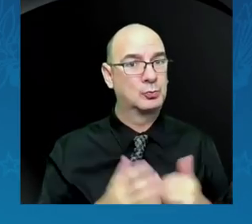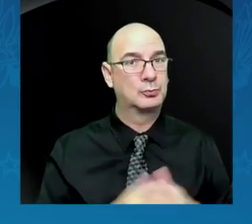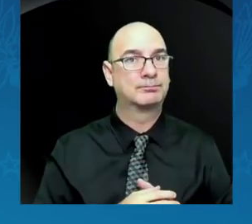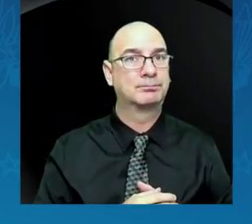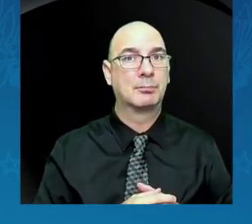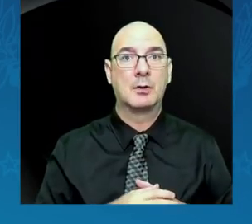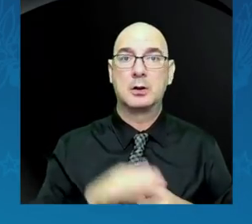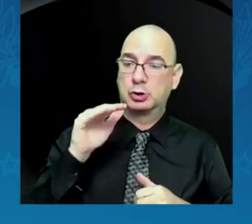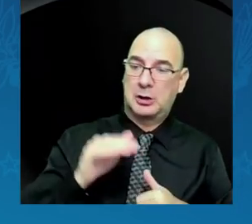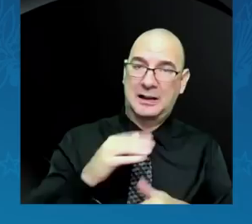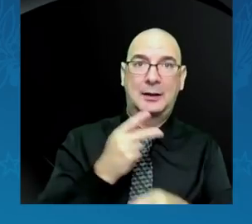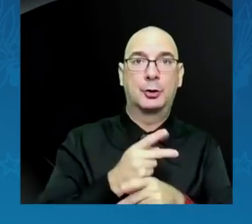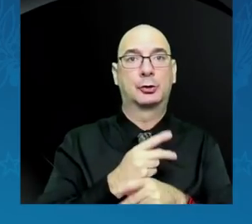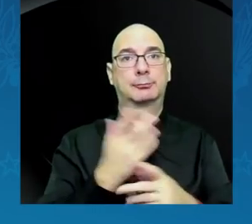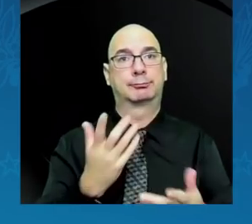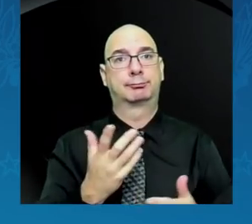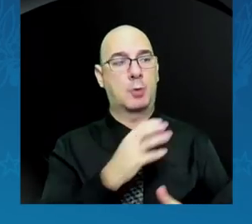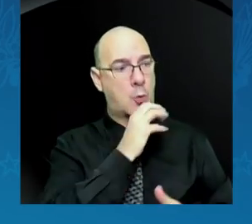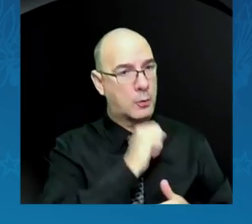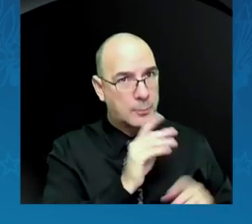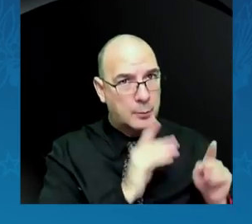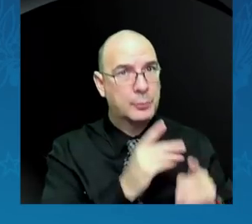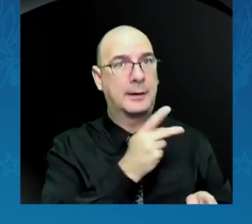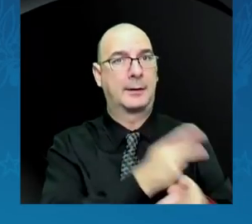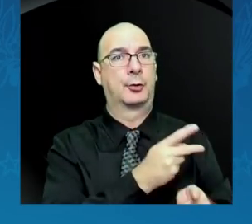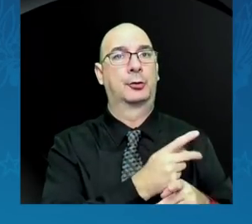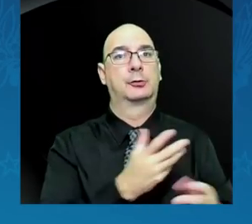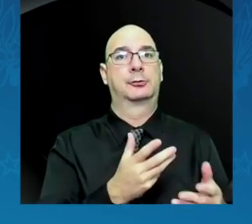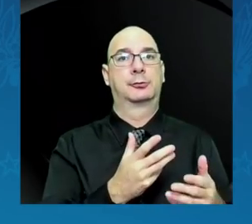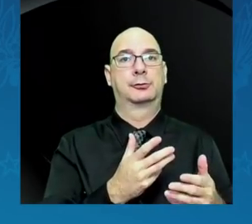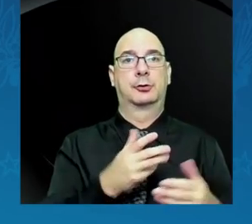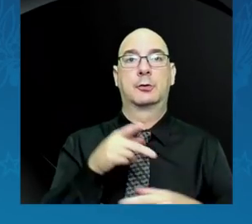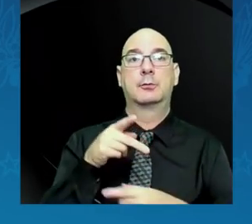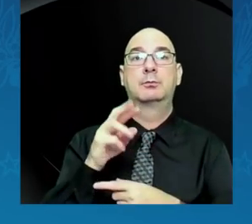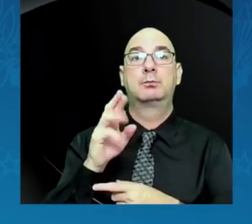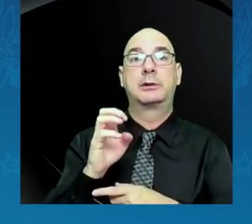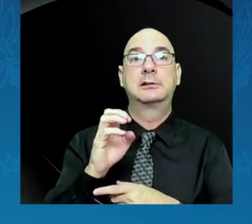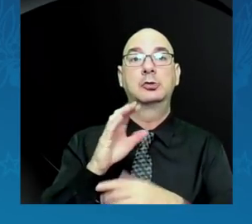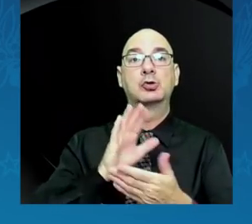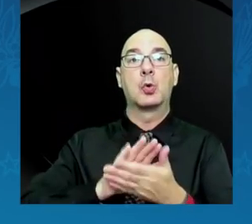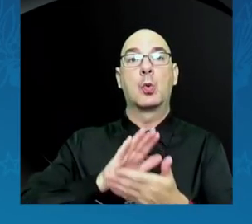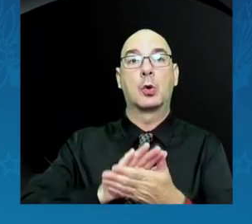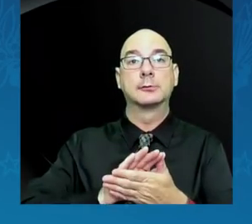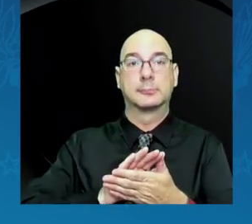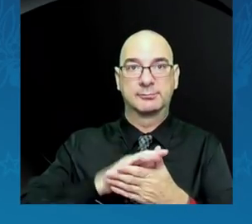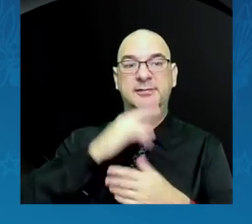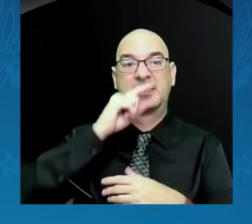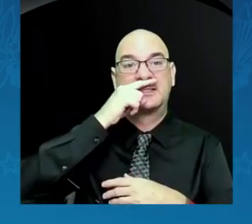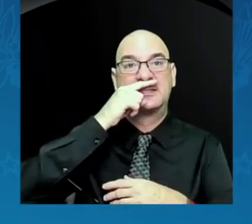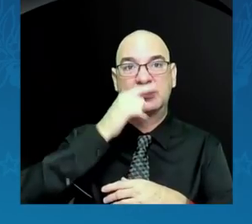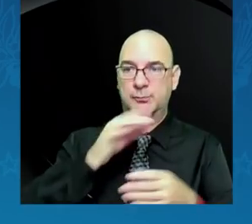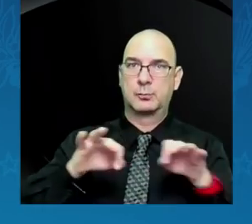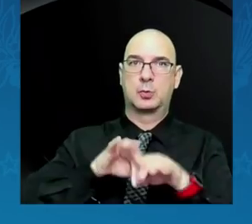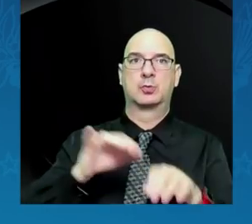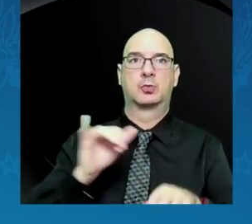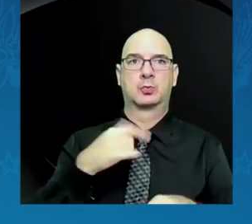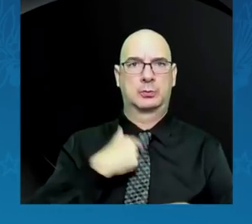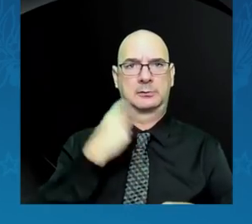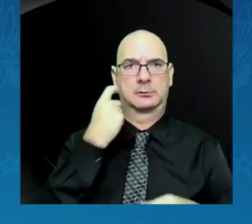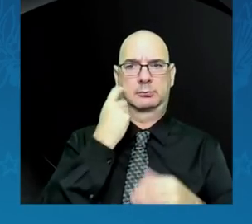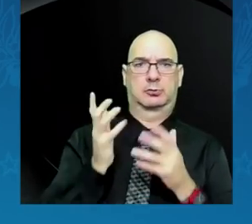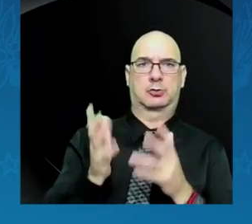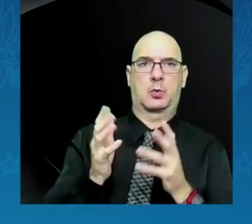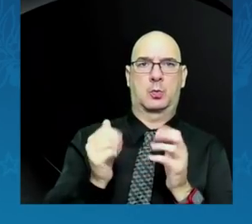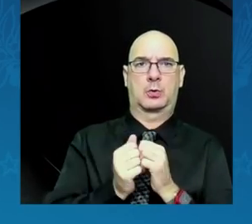and also preschool. And that's an important point to mention also. And in fact, I had some conversations here in France, including with the Minister of Education in